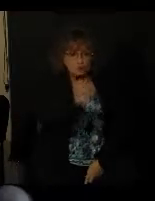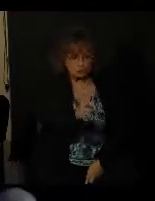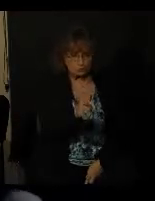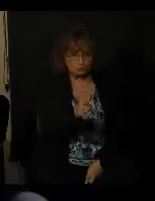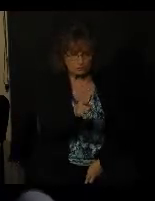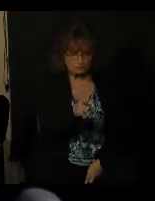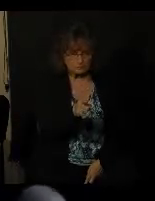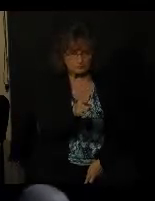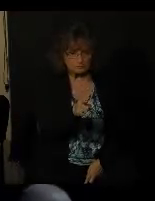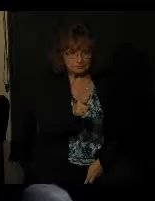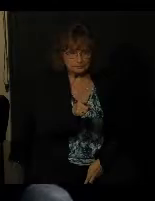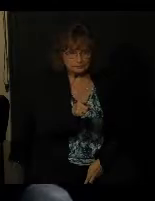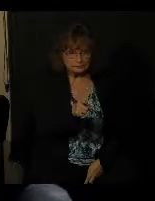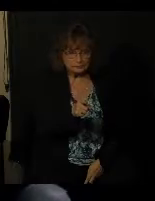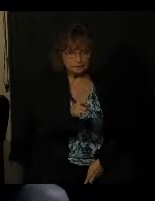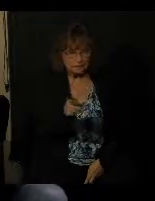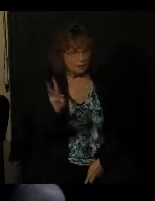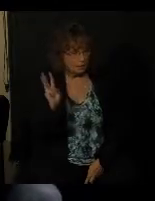then, it applies now.